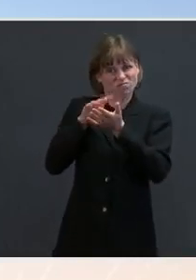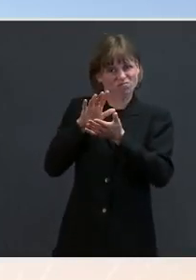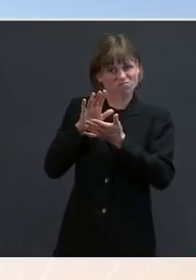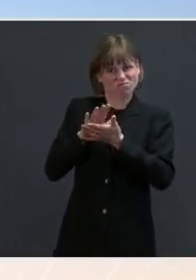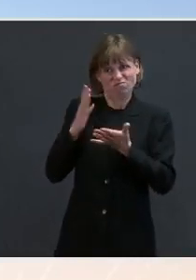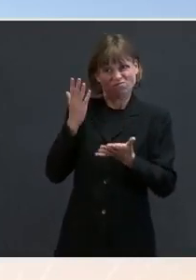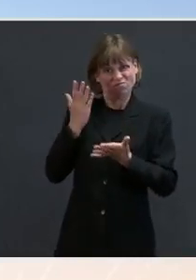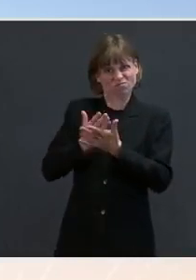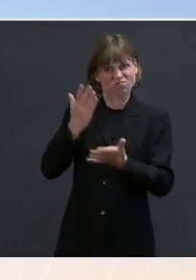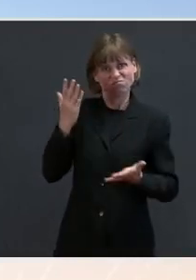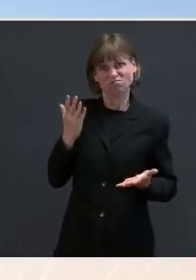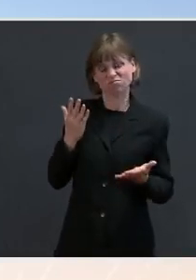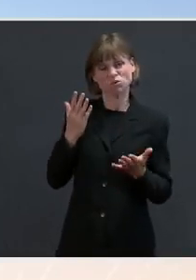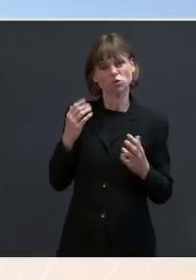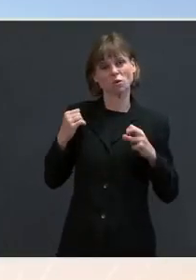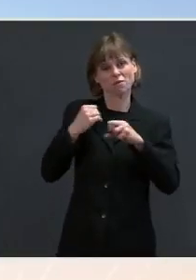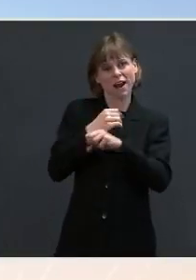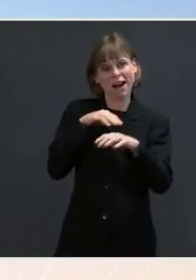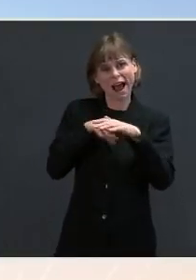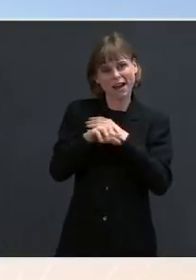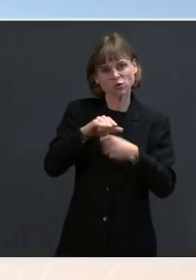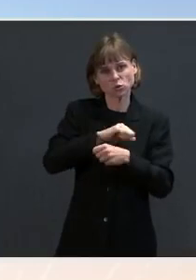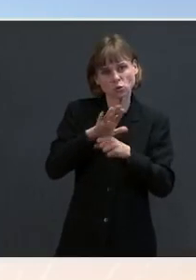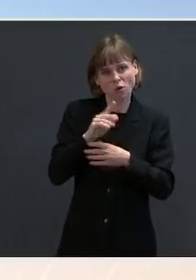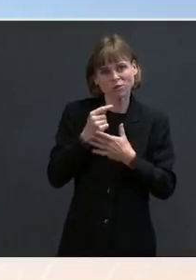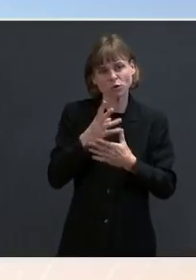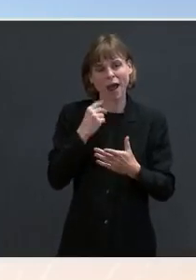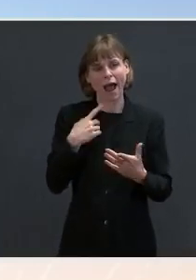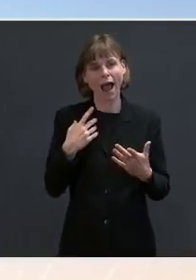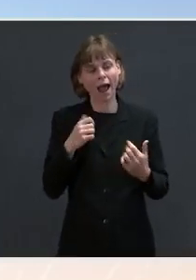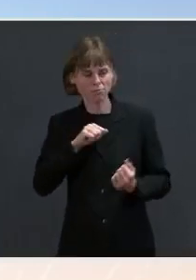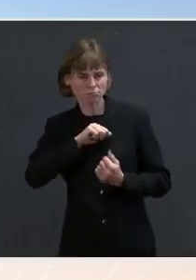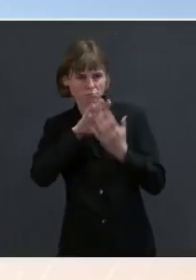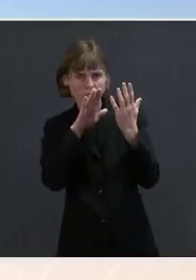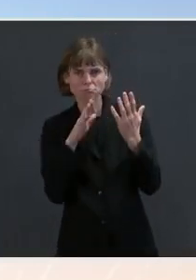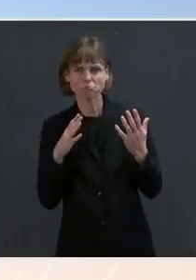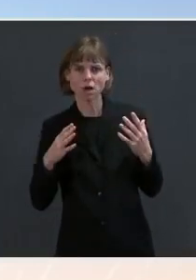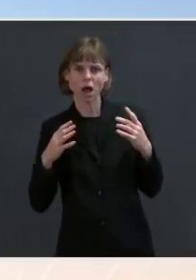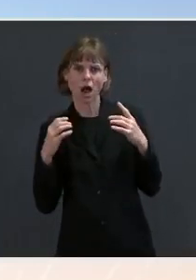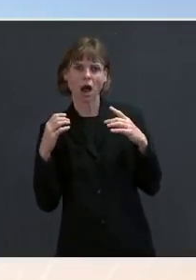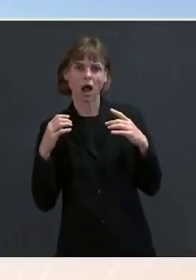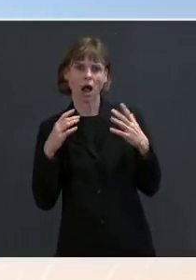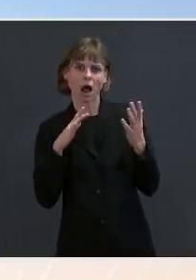expand access to COVID treatments and to take on abusive practices of tobacco companies.